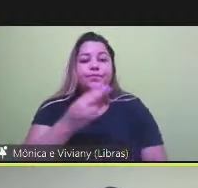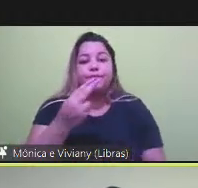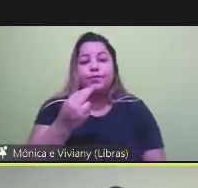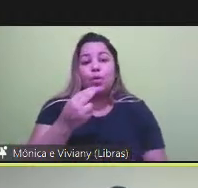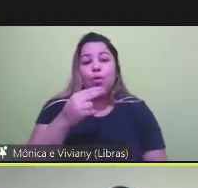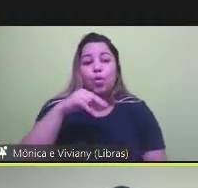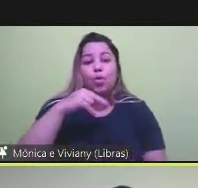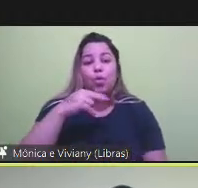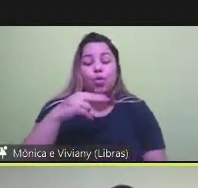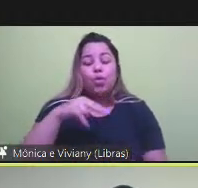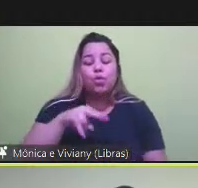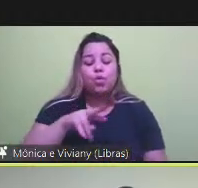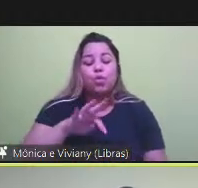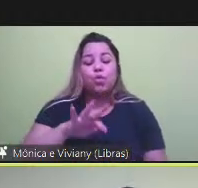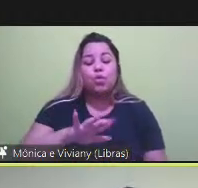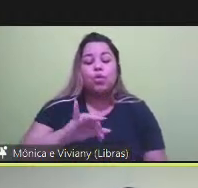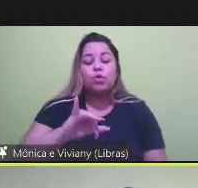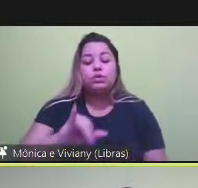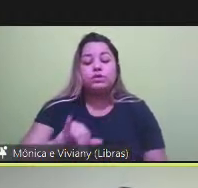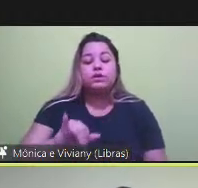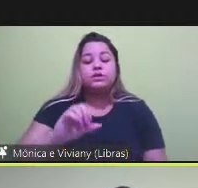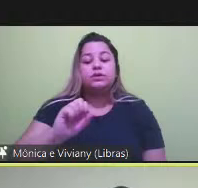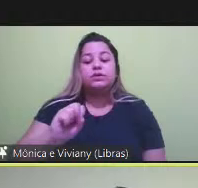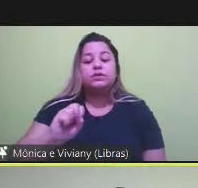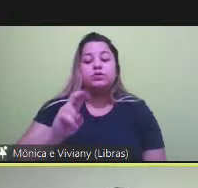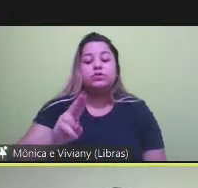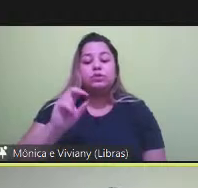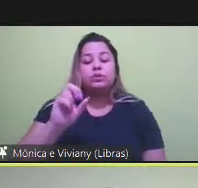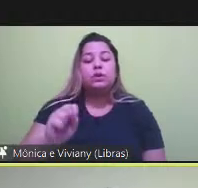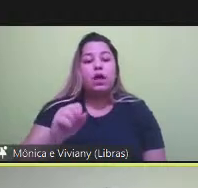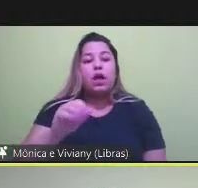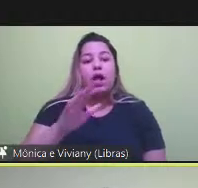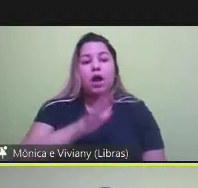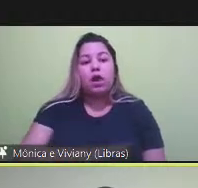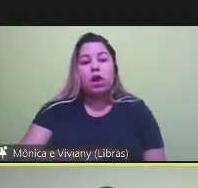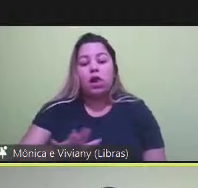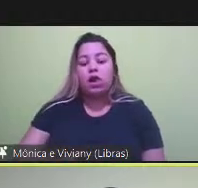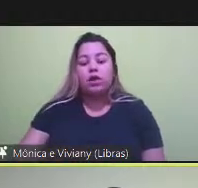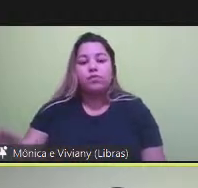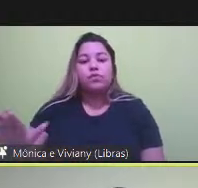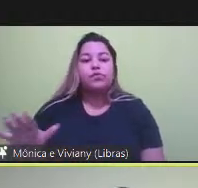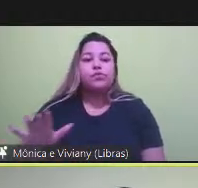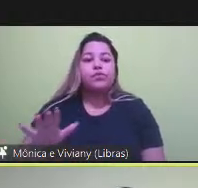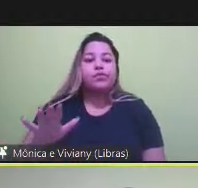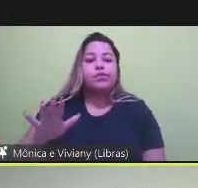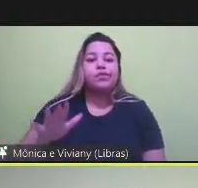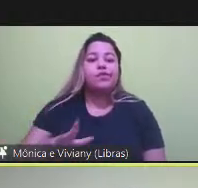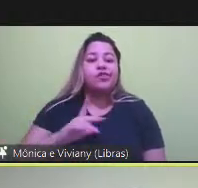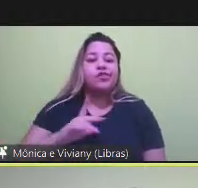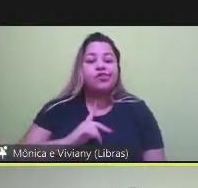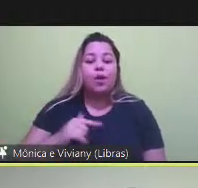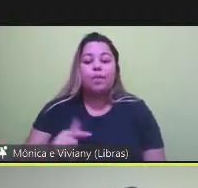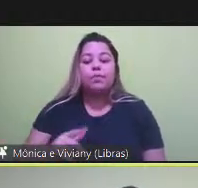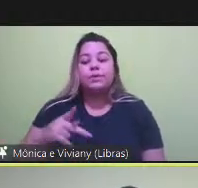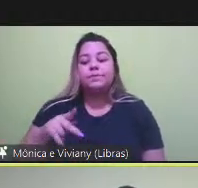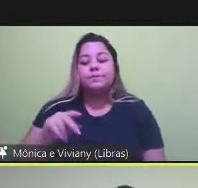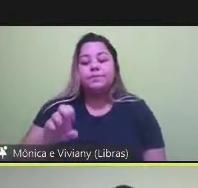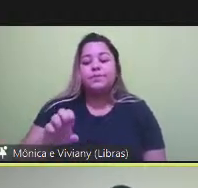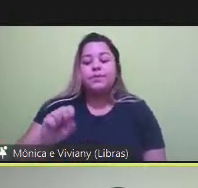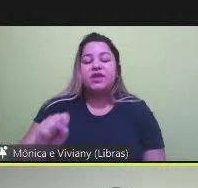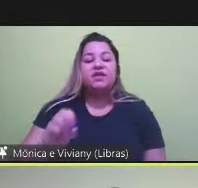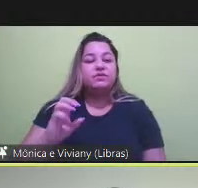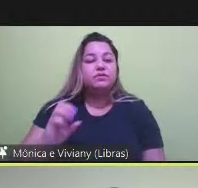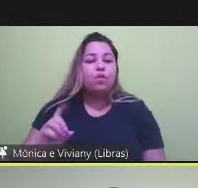have NutriSUS, which is directed towards children with small weight,